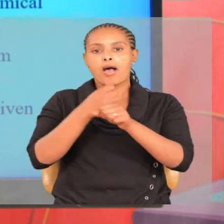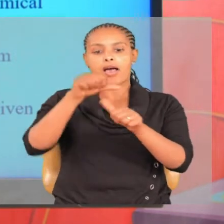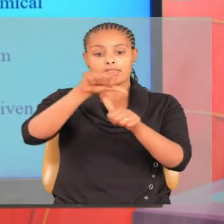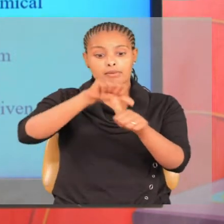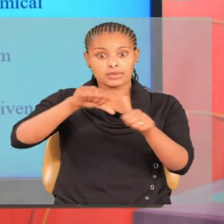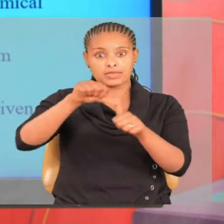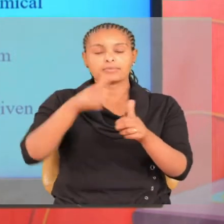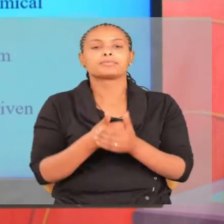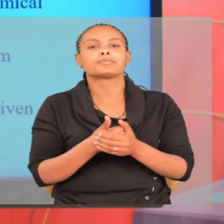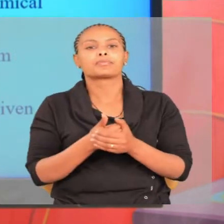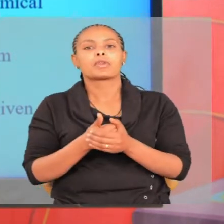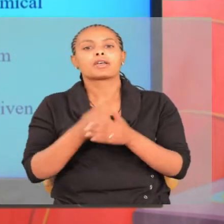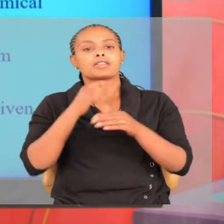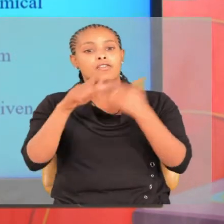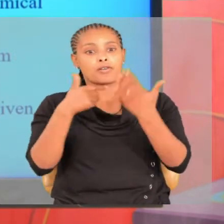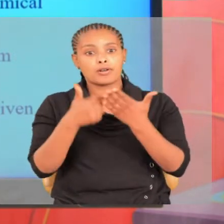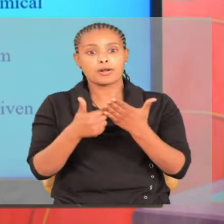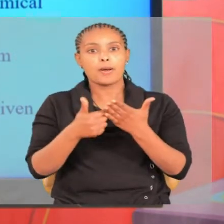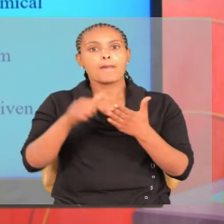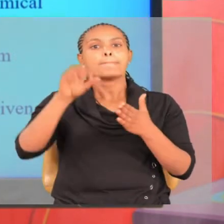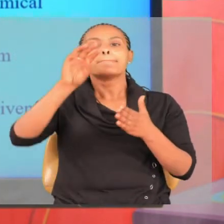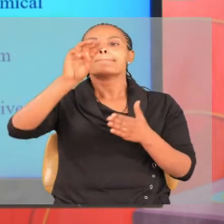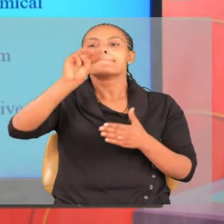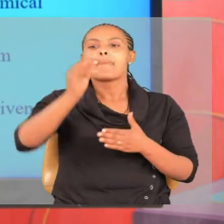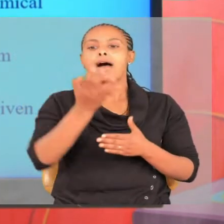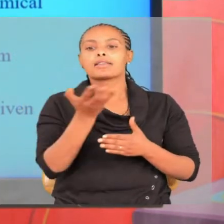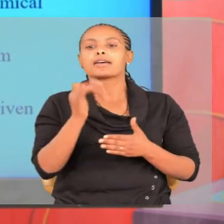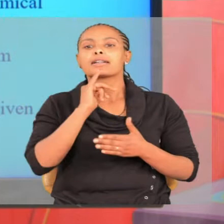atoms. Therefore, matter is